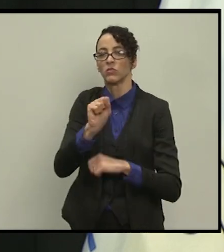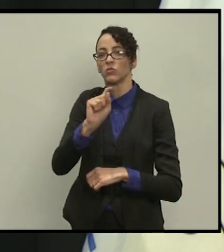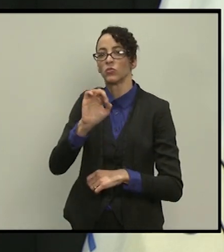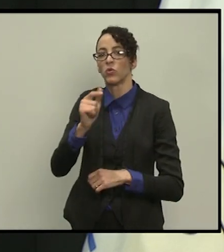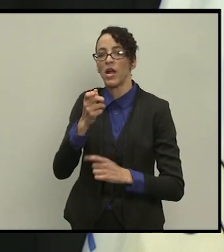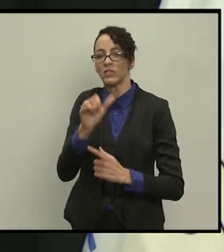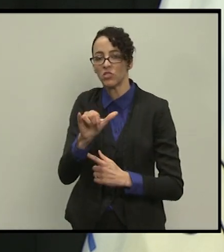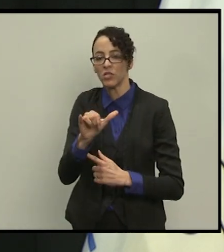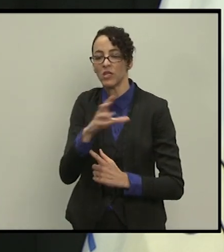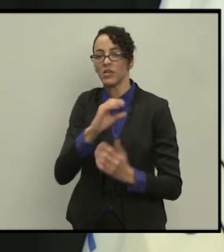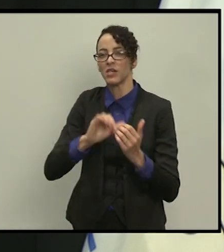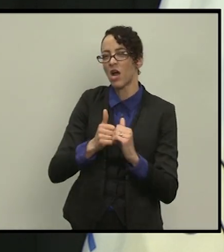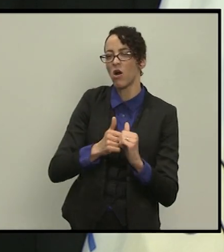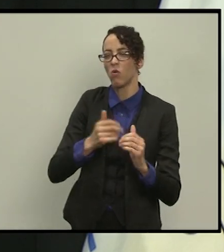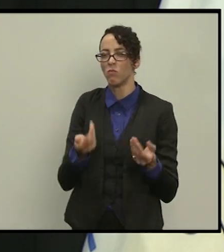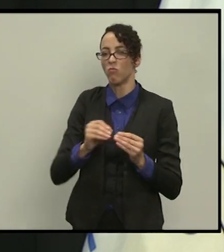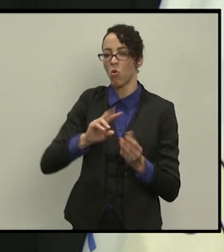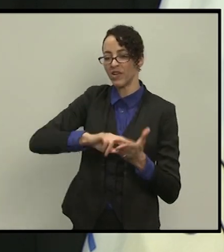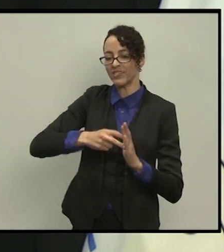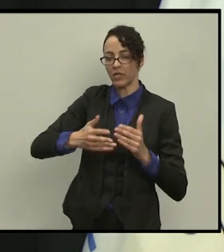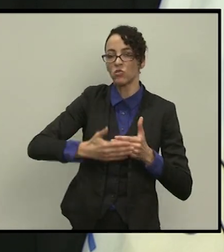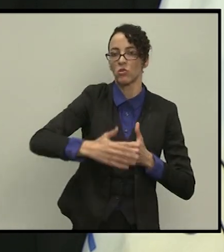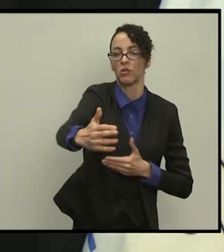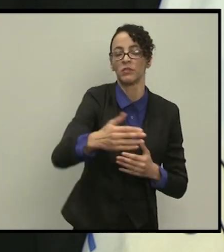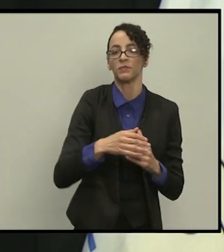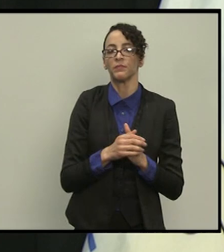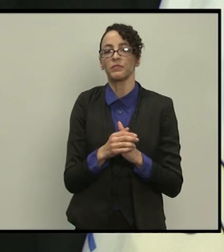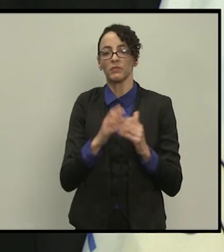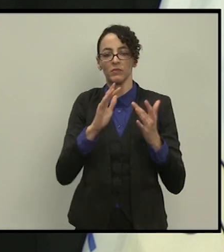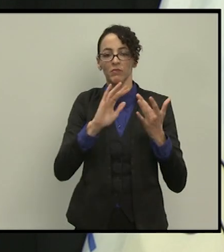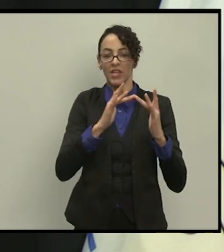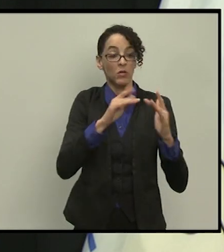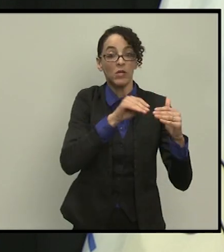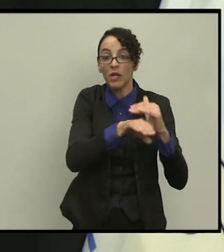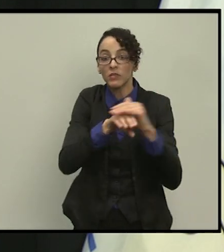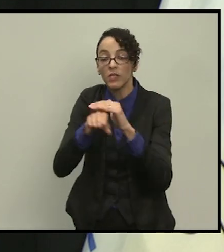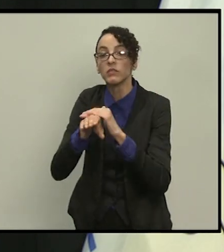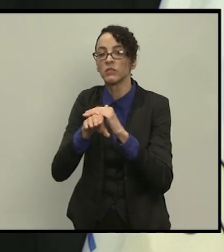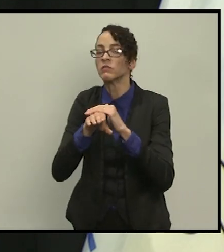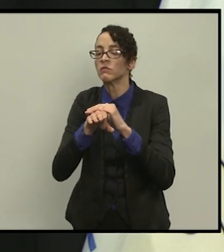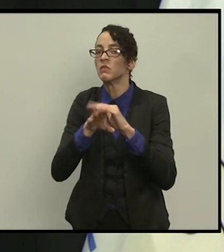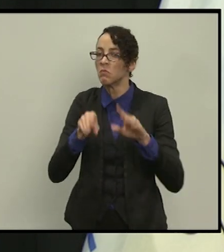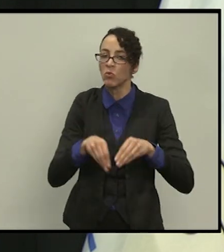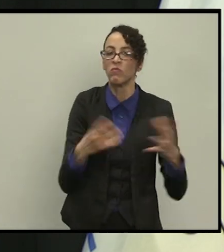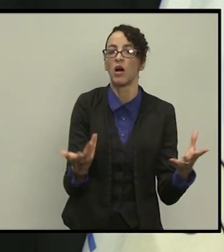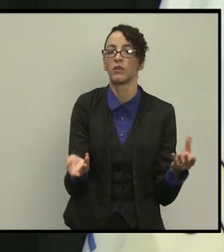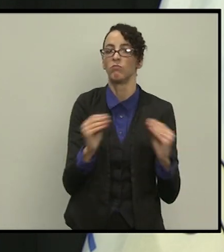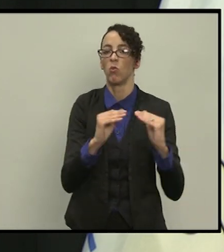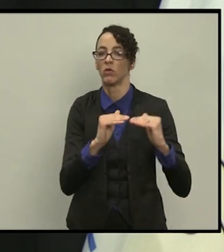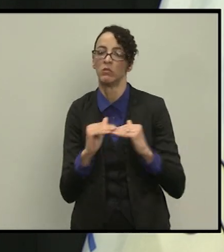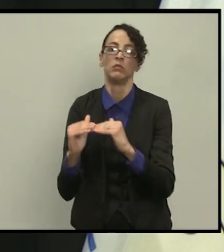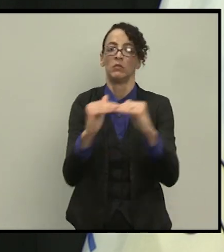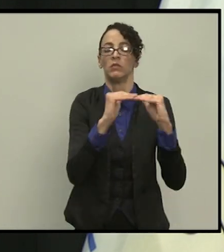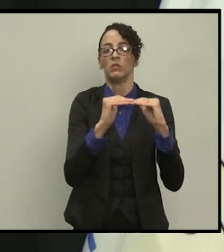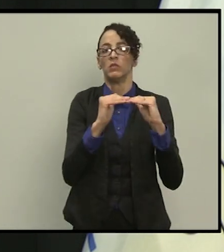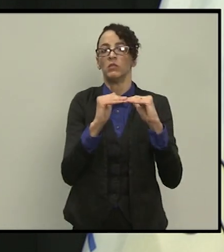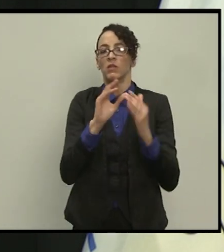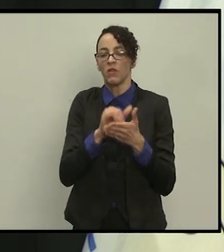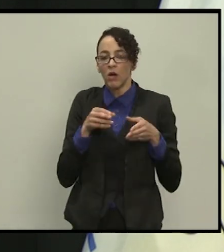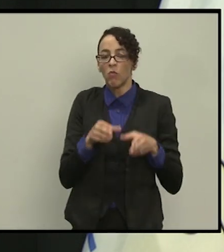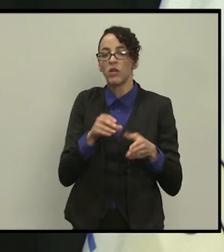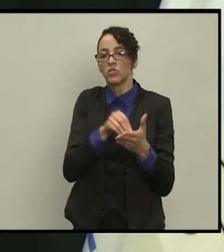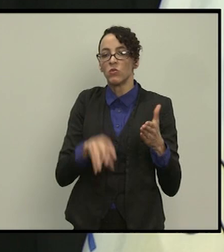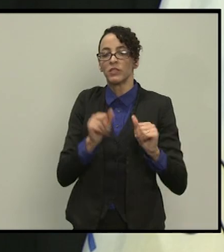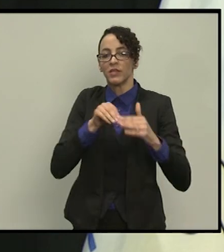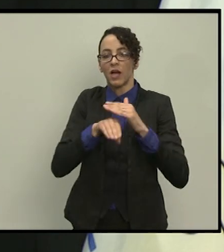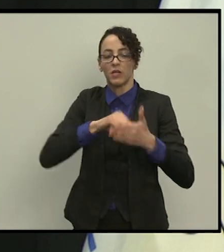forward. Closing the digital divide by providing critical technology support for students and community through computers, Wi-Fi,